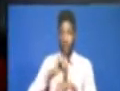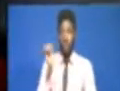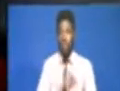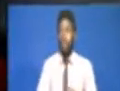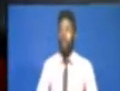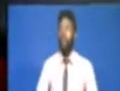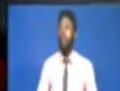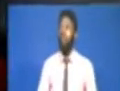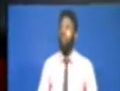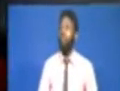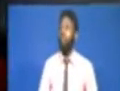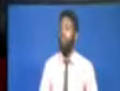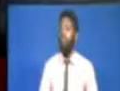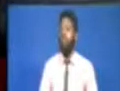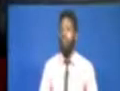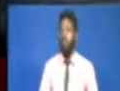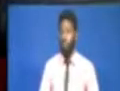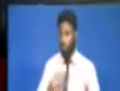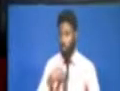I will...